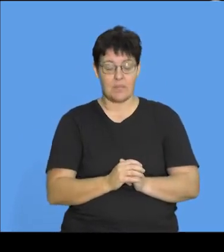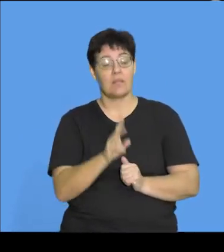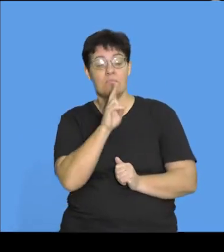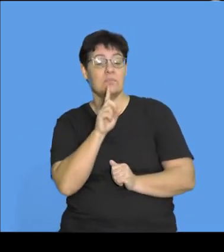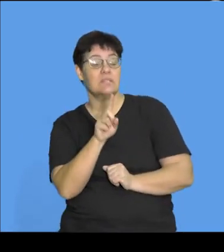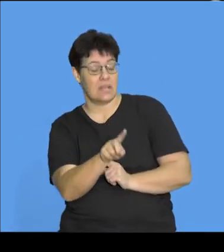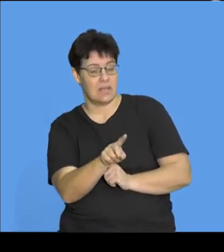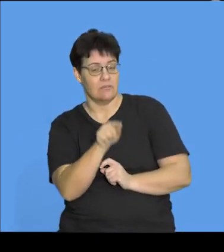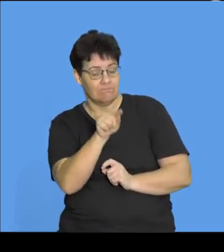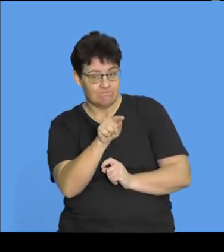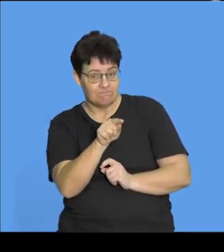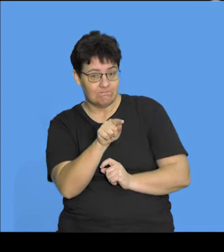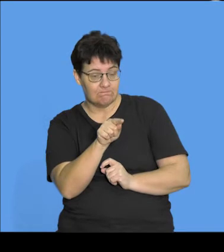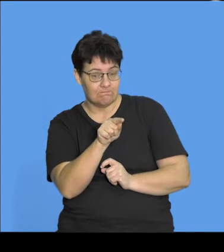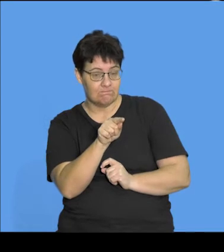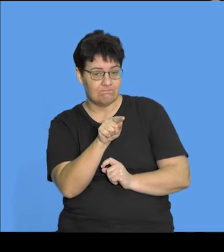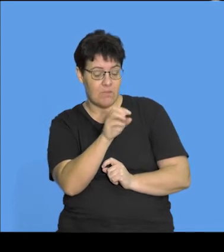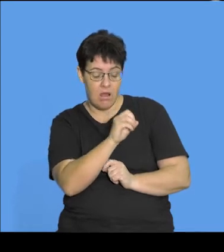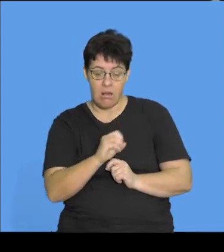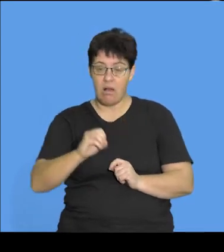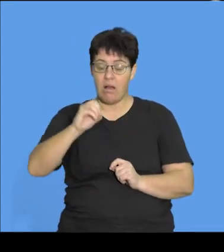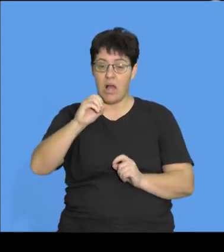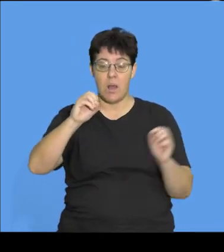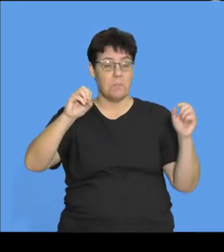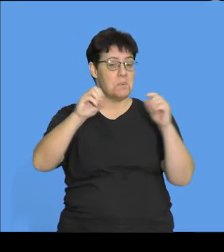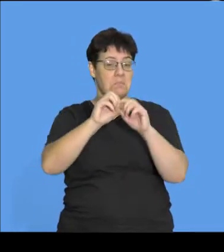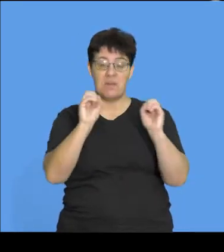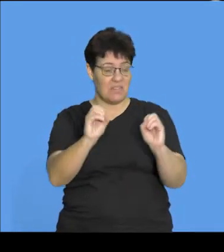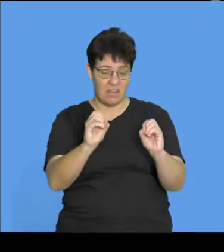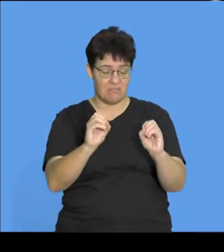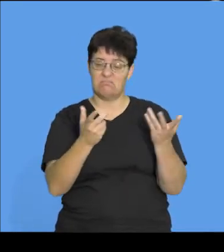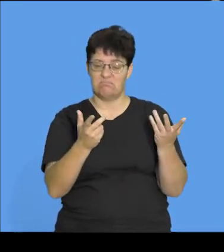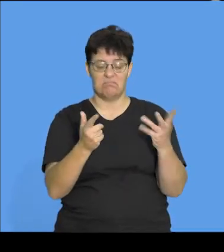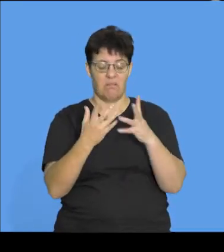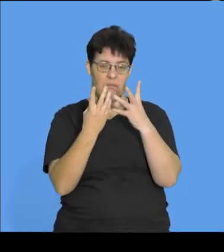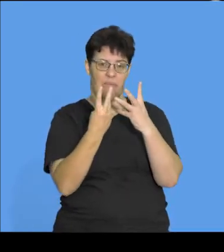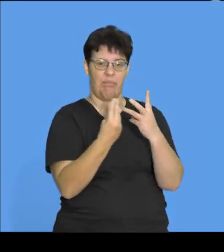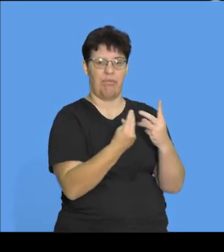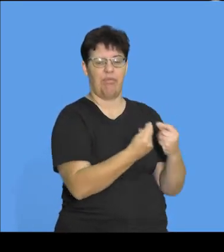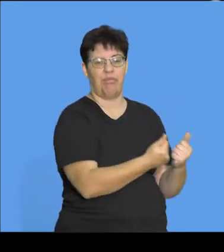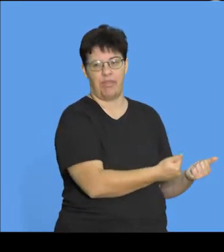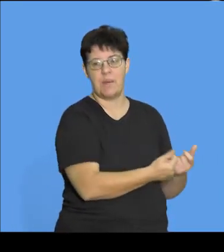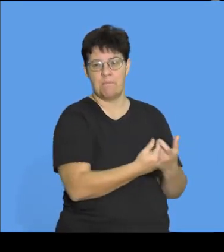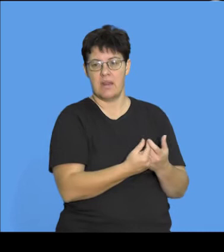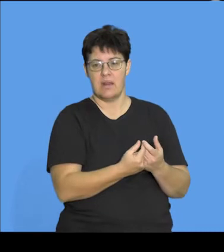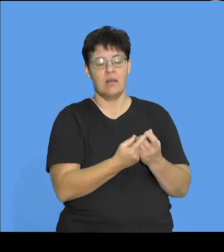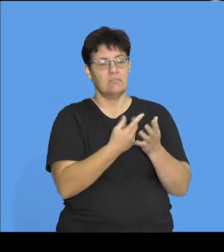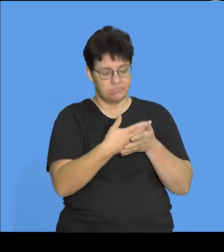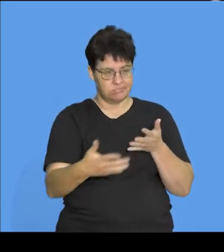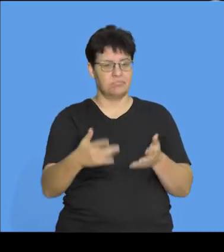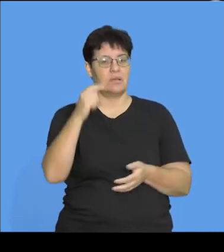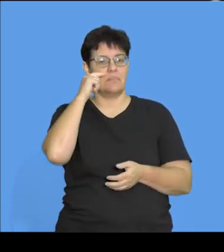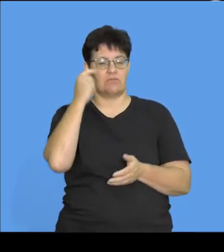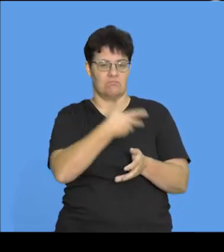that corpus luteum is not fertilized, it will lead to a process where the lining is released, and we refer to that as